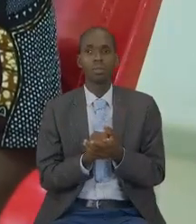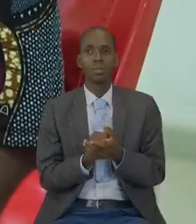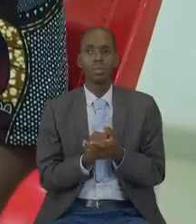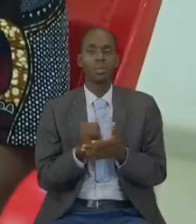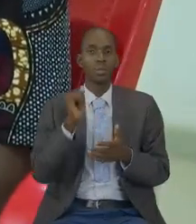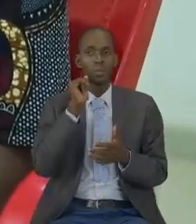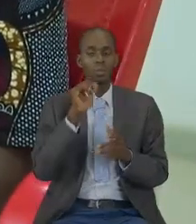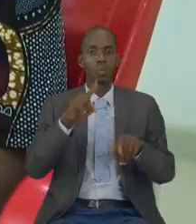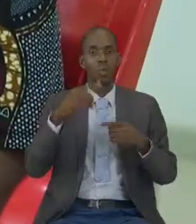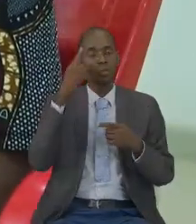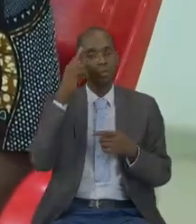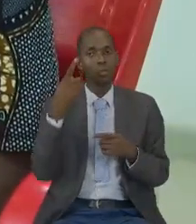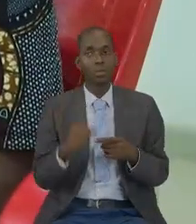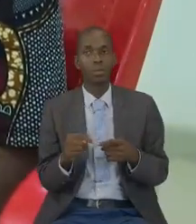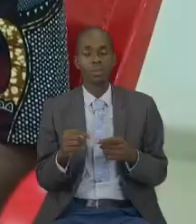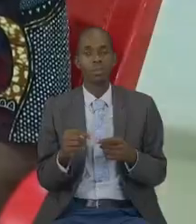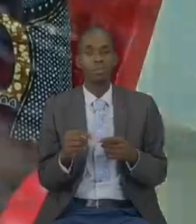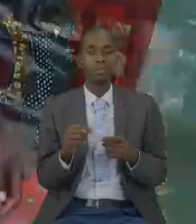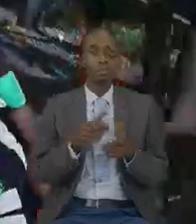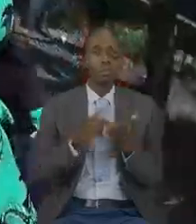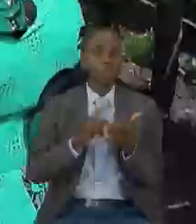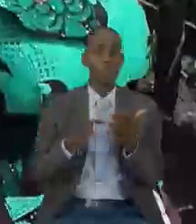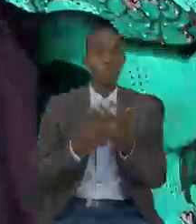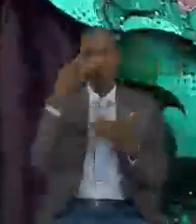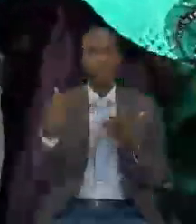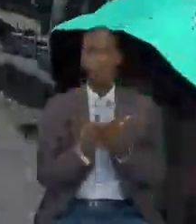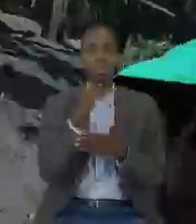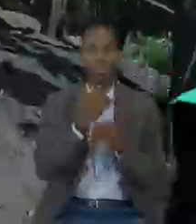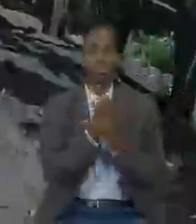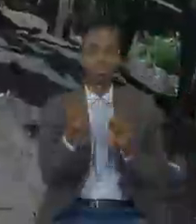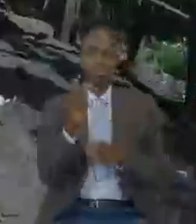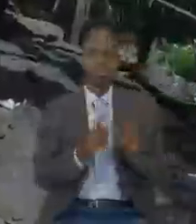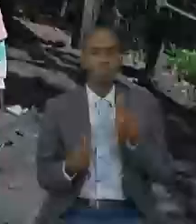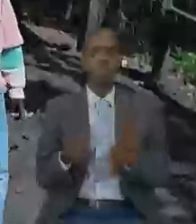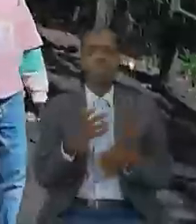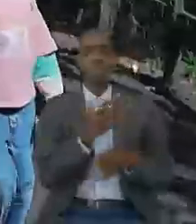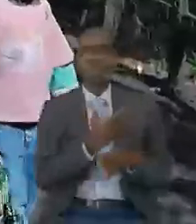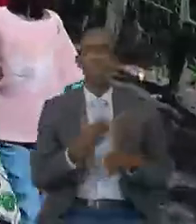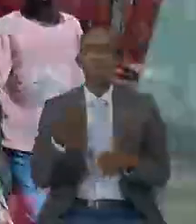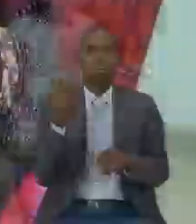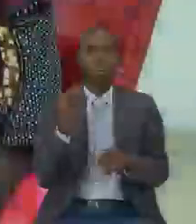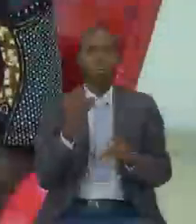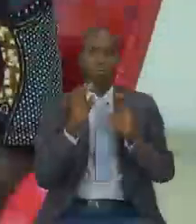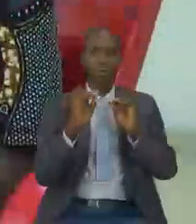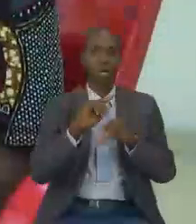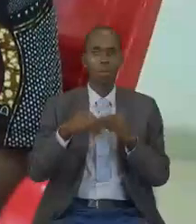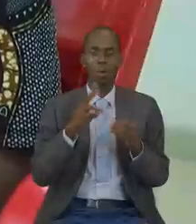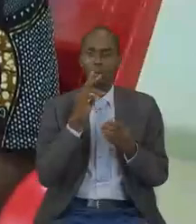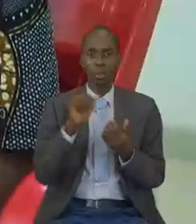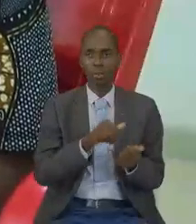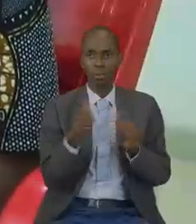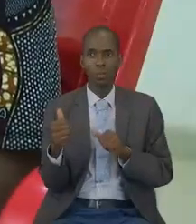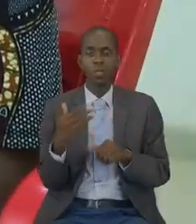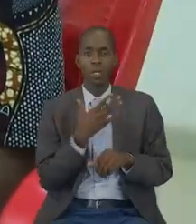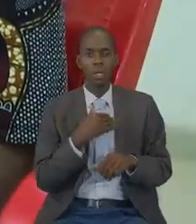banquet hall for the new combats. I went there, they announced something about the water baptism. Then I knew I have to